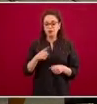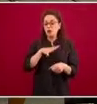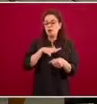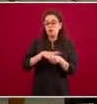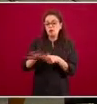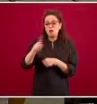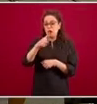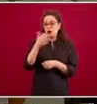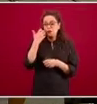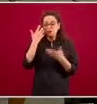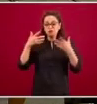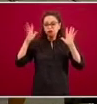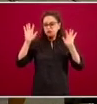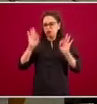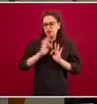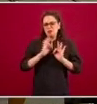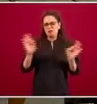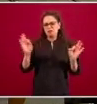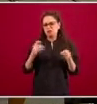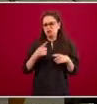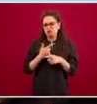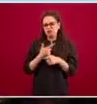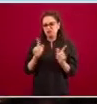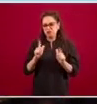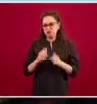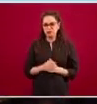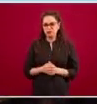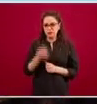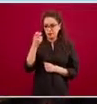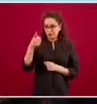So, yes, this